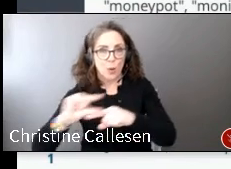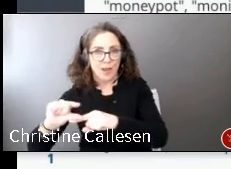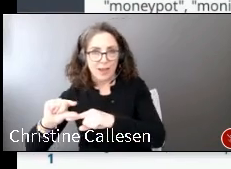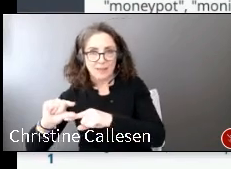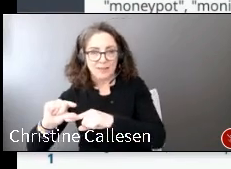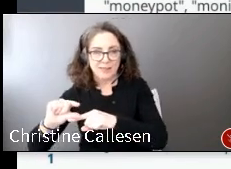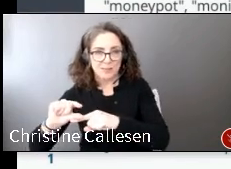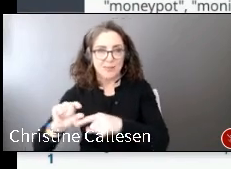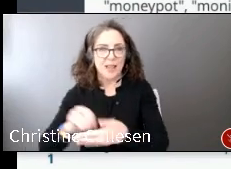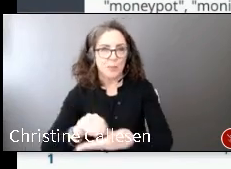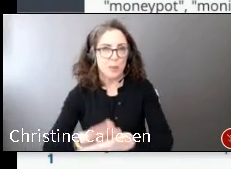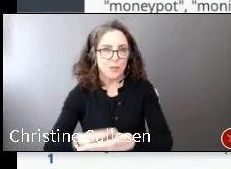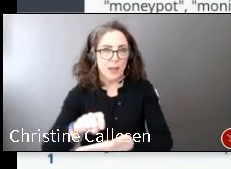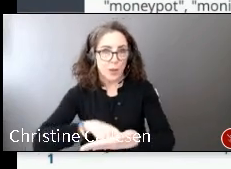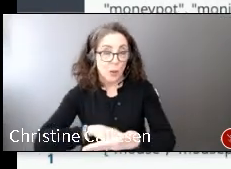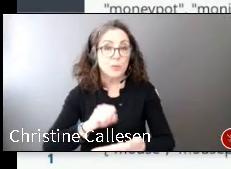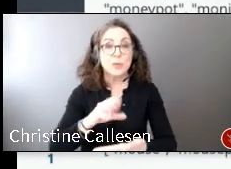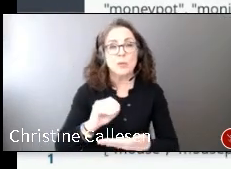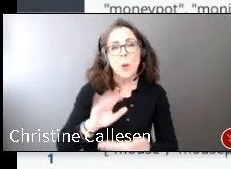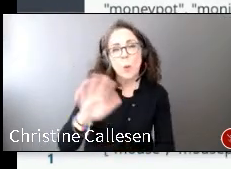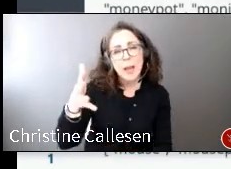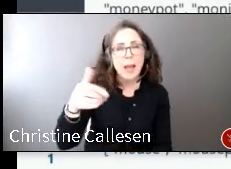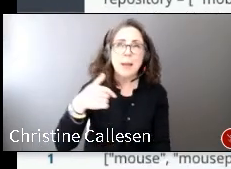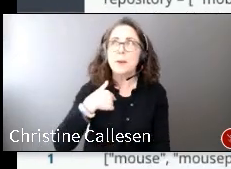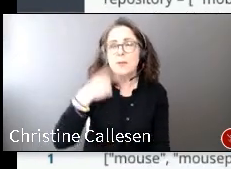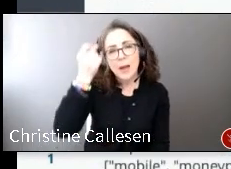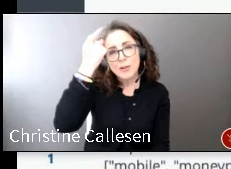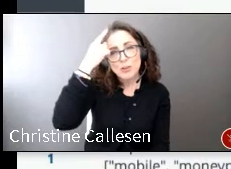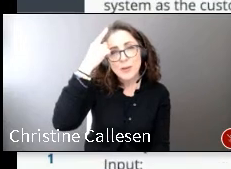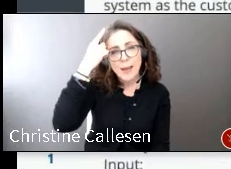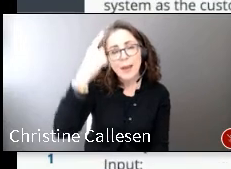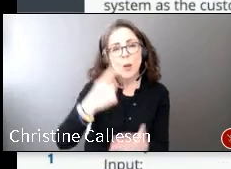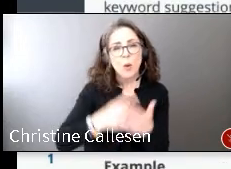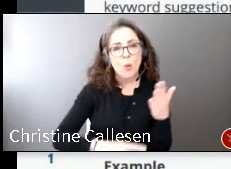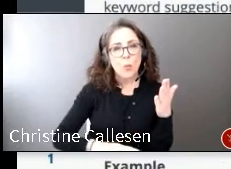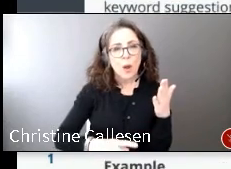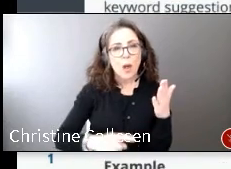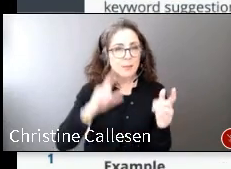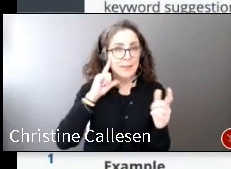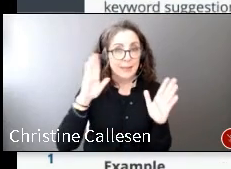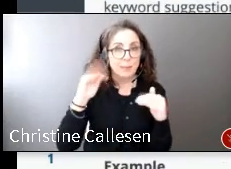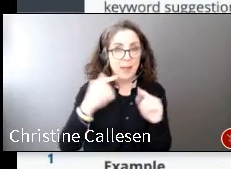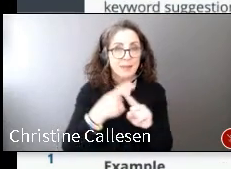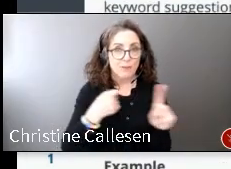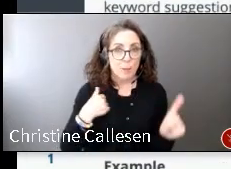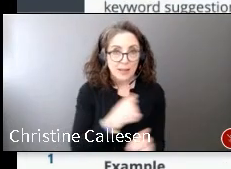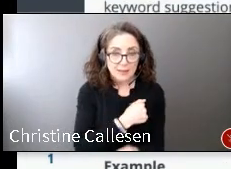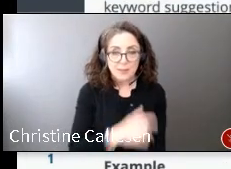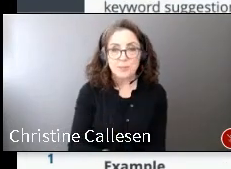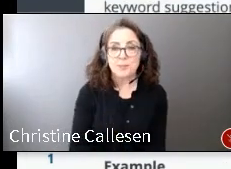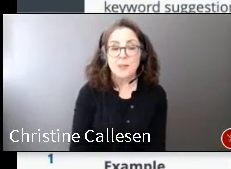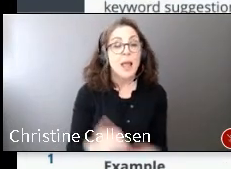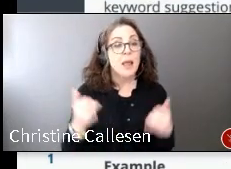note down. Okay, so we kind of like understand what is expected from us, and now